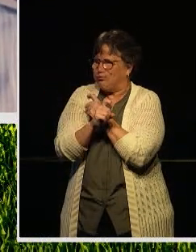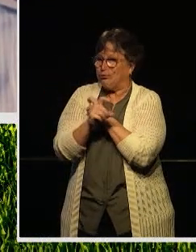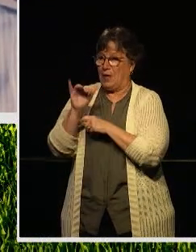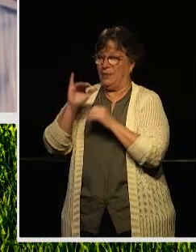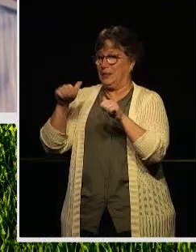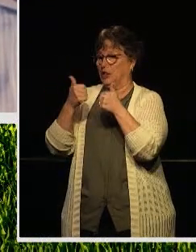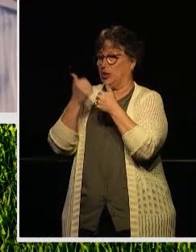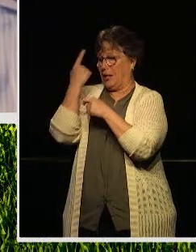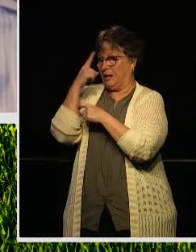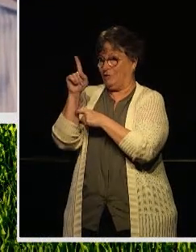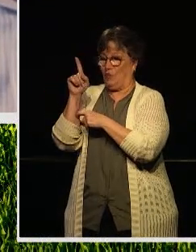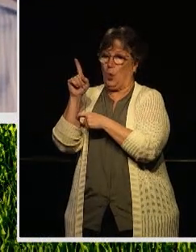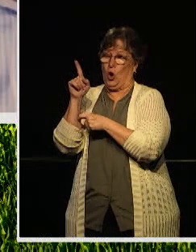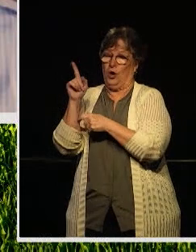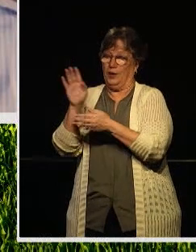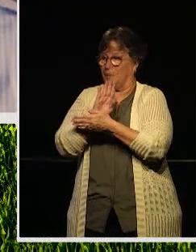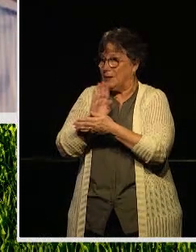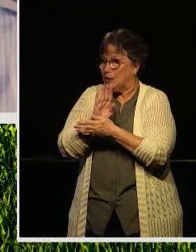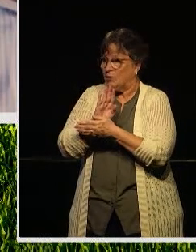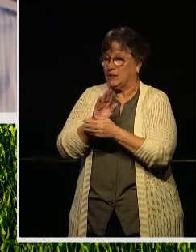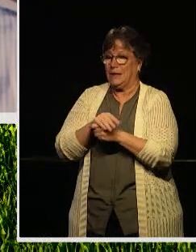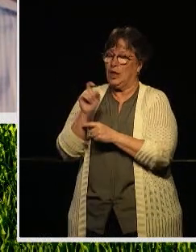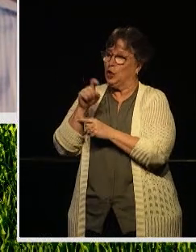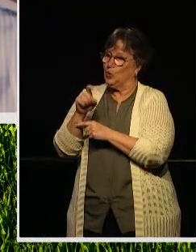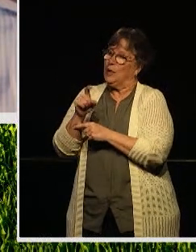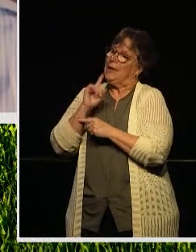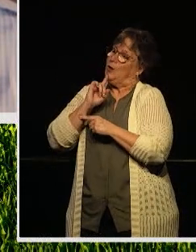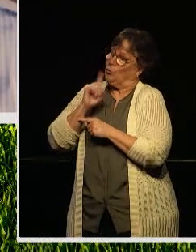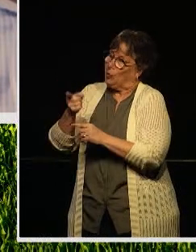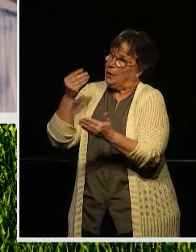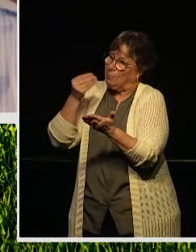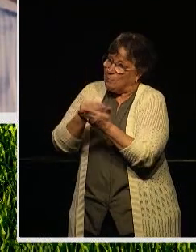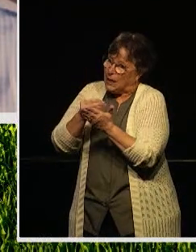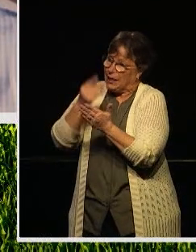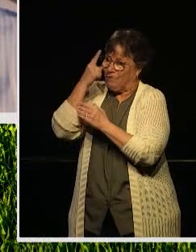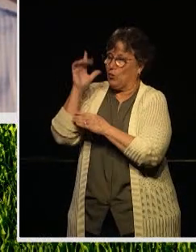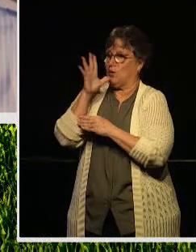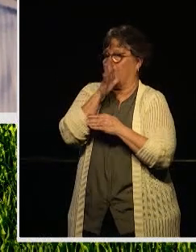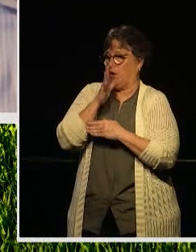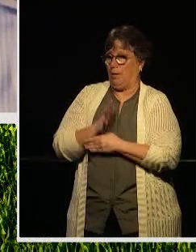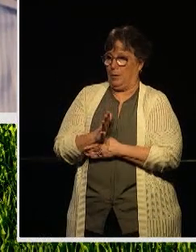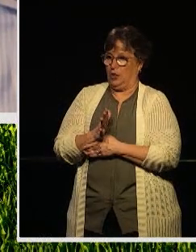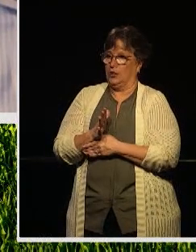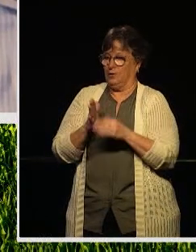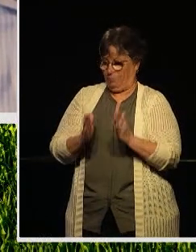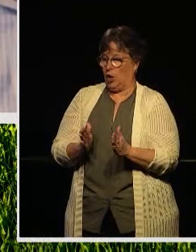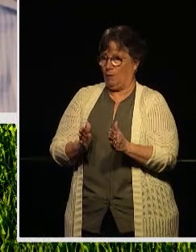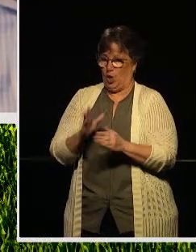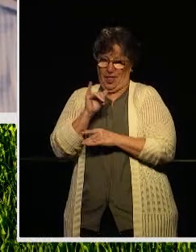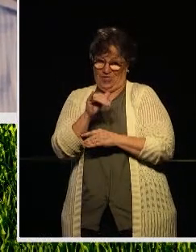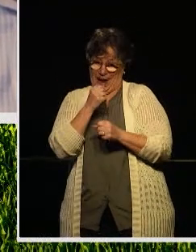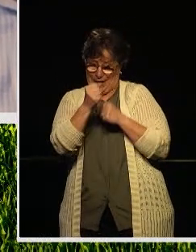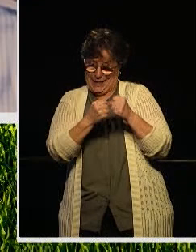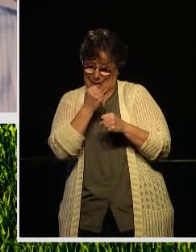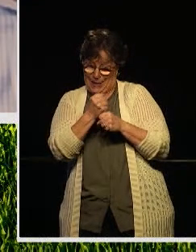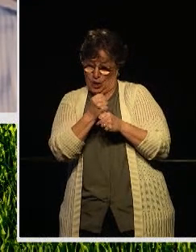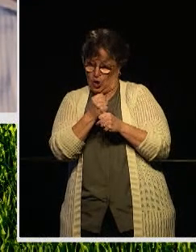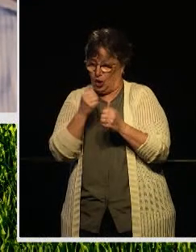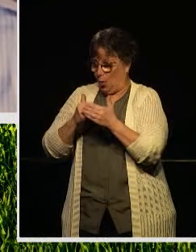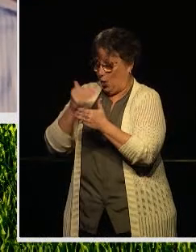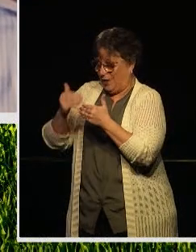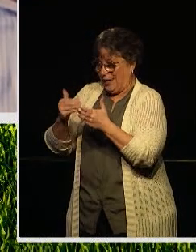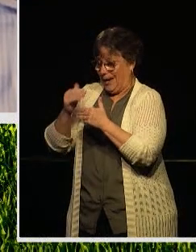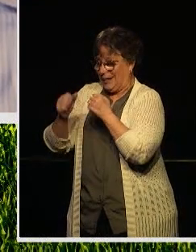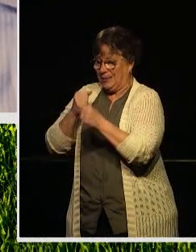bring real dollars into the farmer's pockets in that year or the next year. And you have a limited window to do